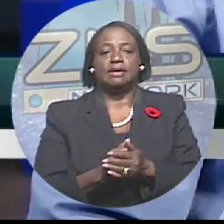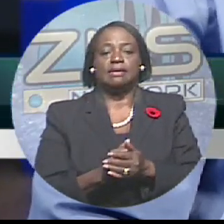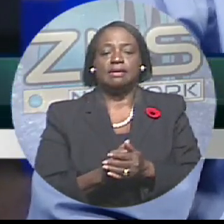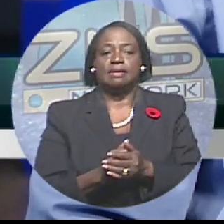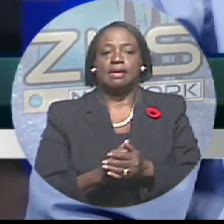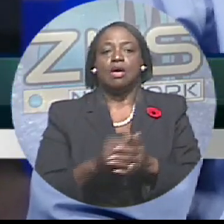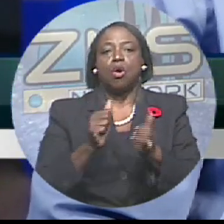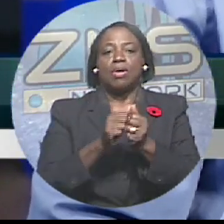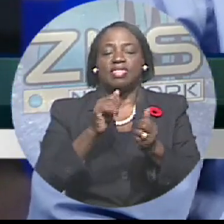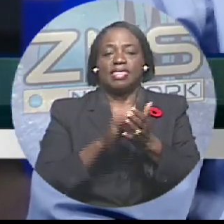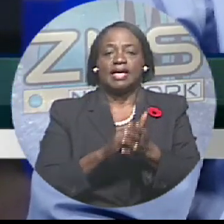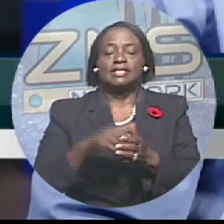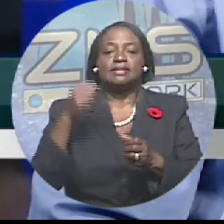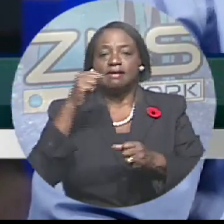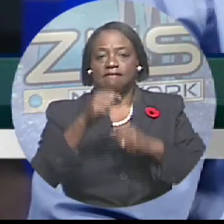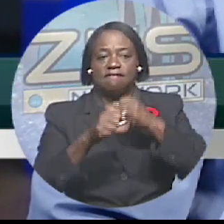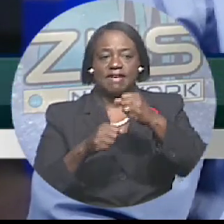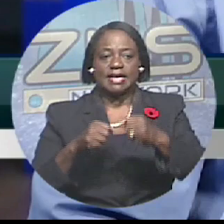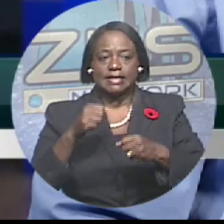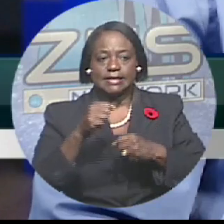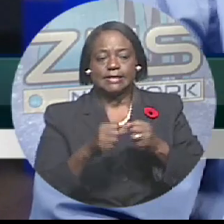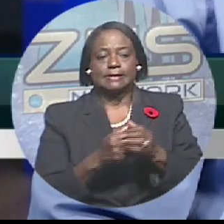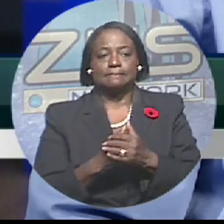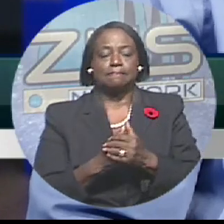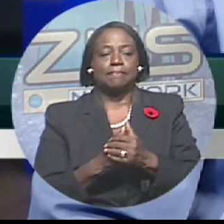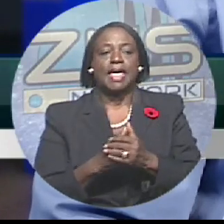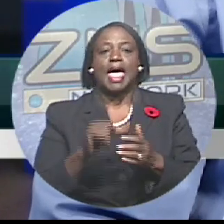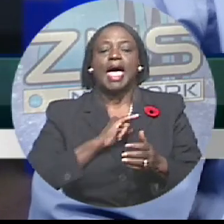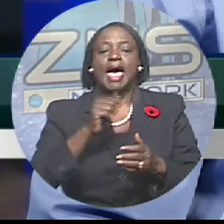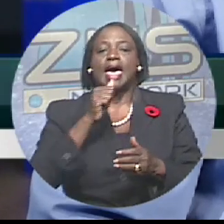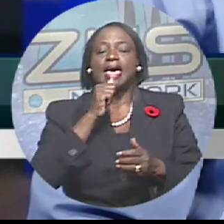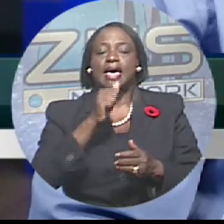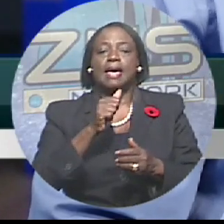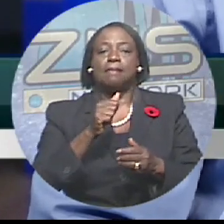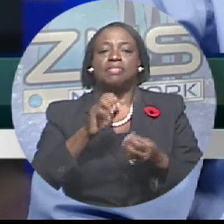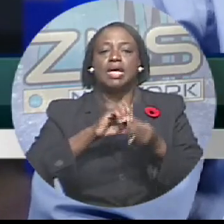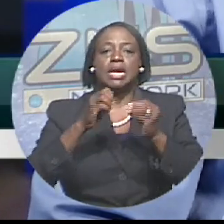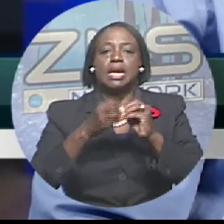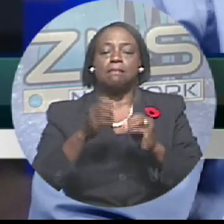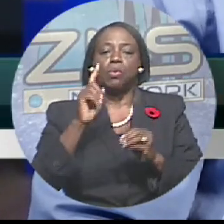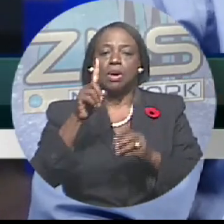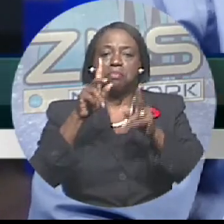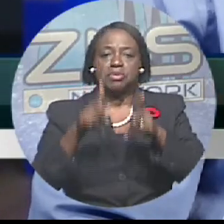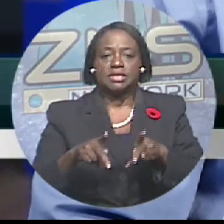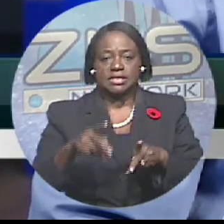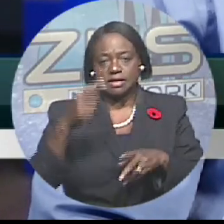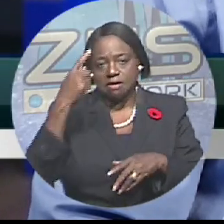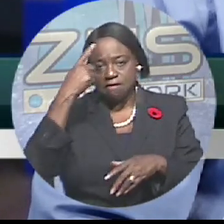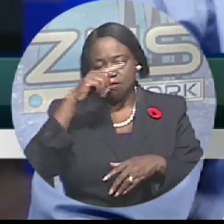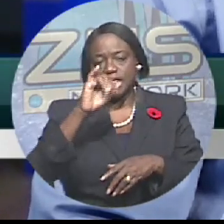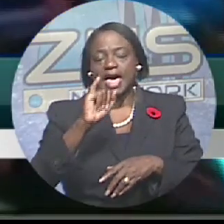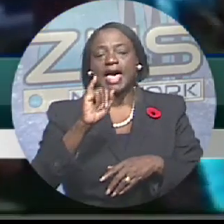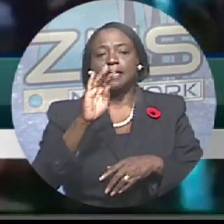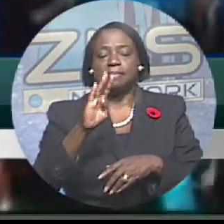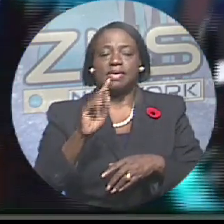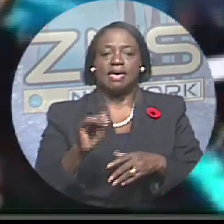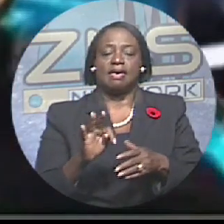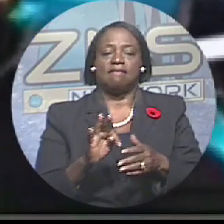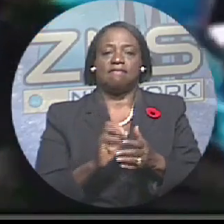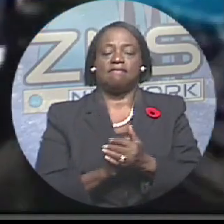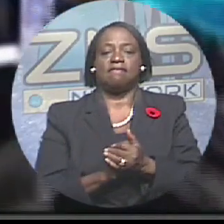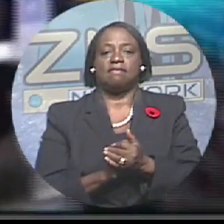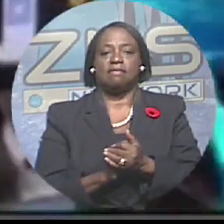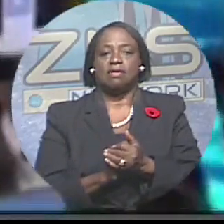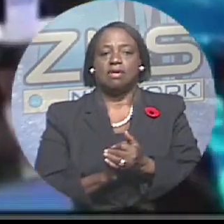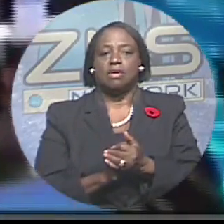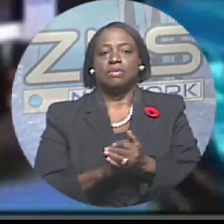for since the Iman O'Kane fight, I'm the number one contender for the IBF with Triple G holds. So we'll be looking forward